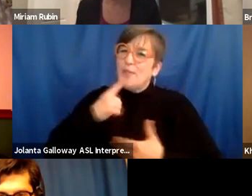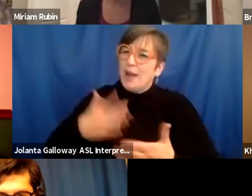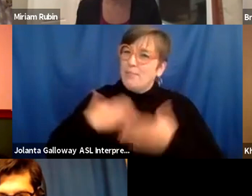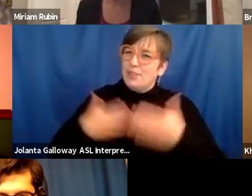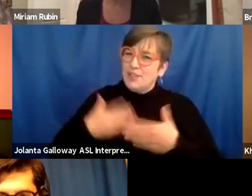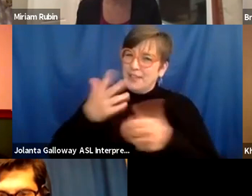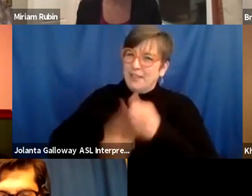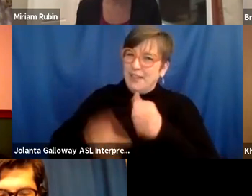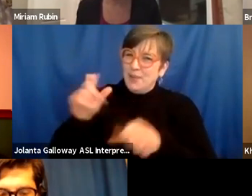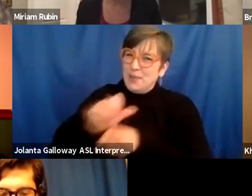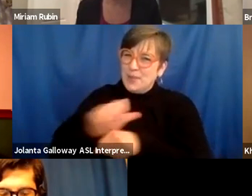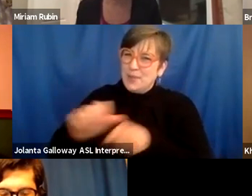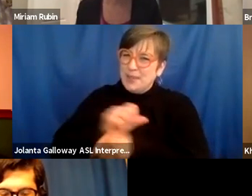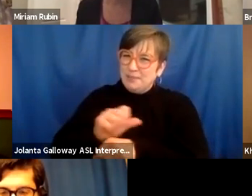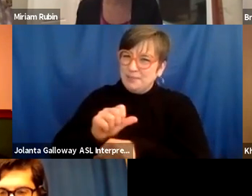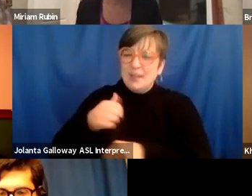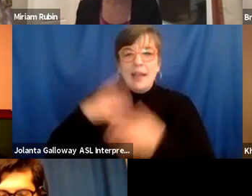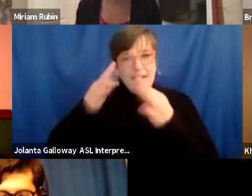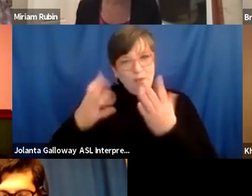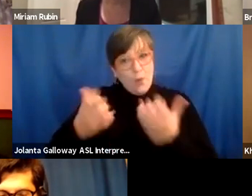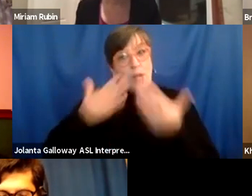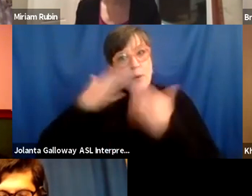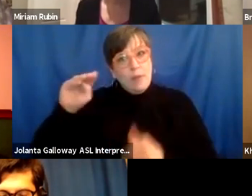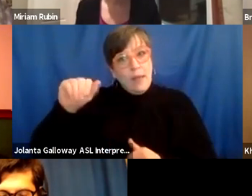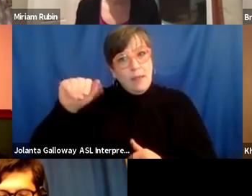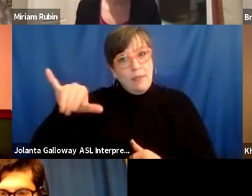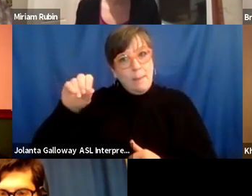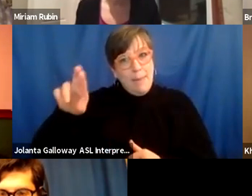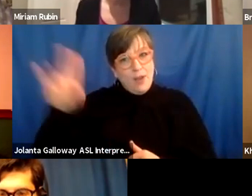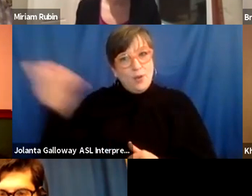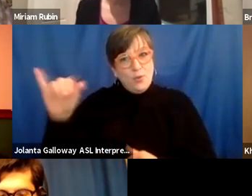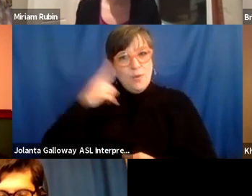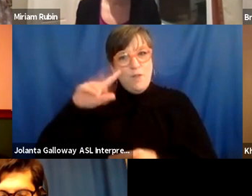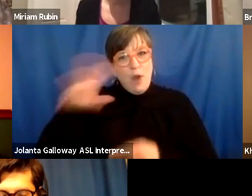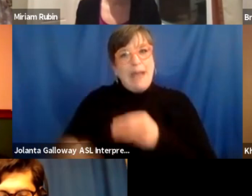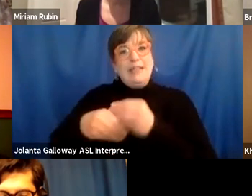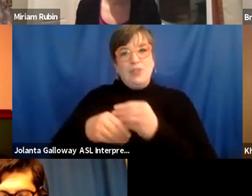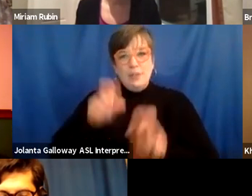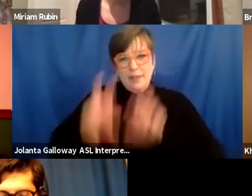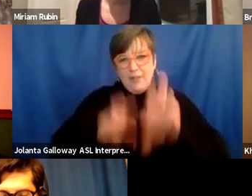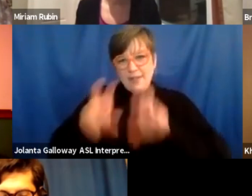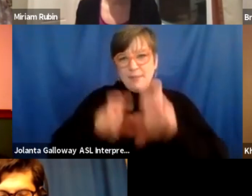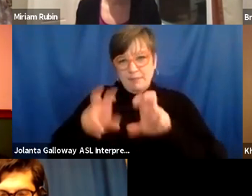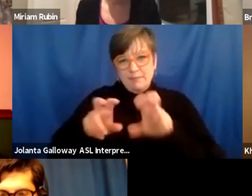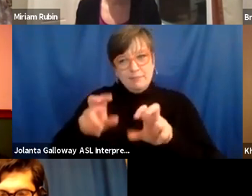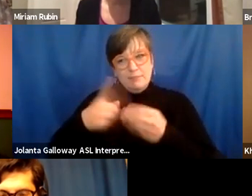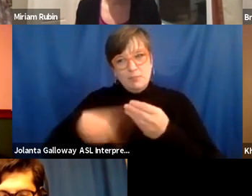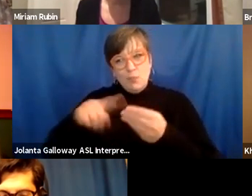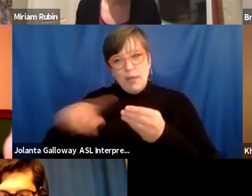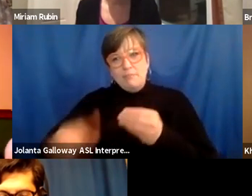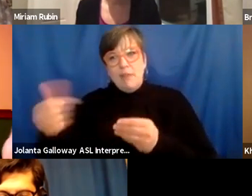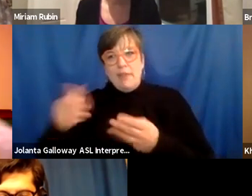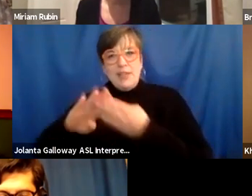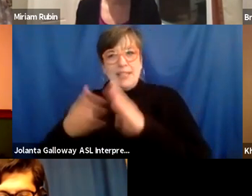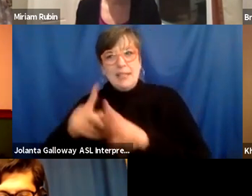appreciate everybody. And I definitely want to thank the mayor for the additional investment when other